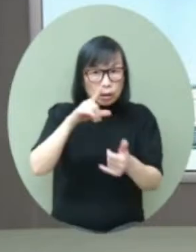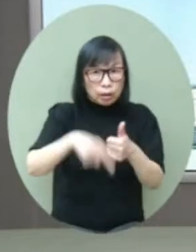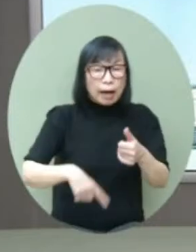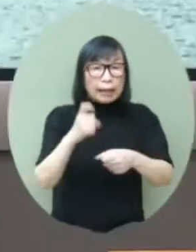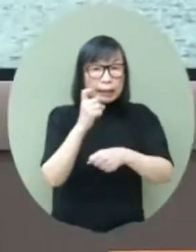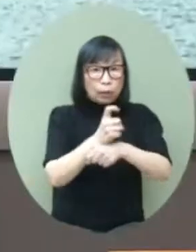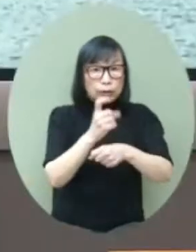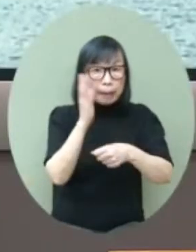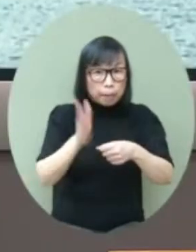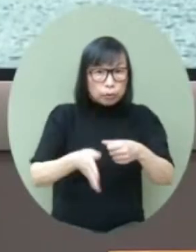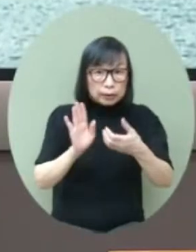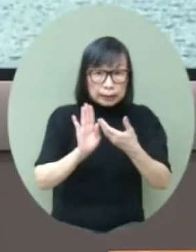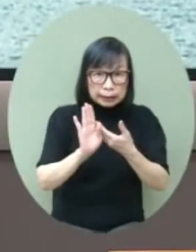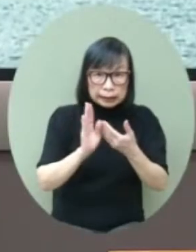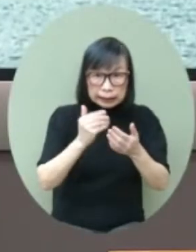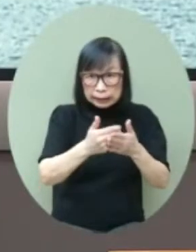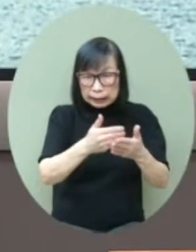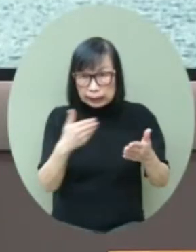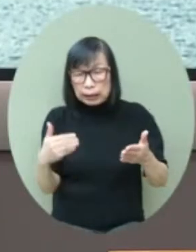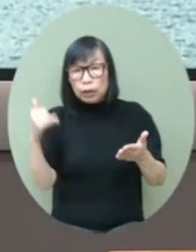the preliminary positive case